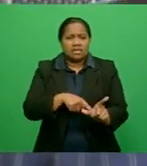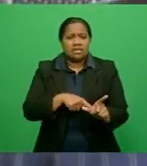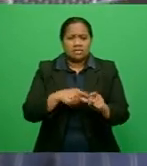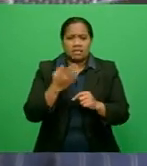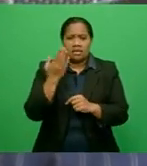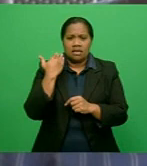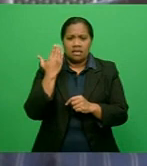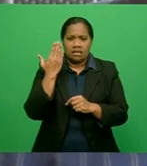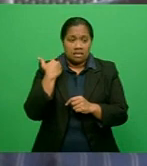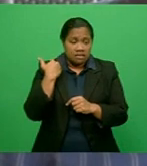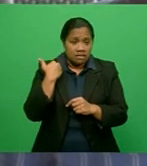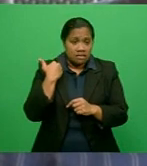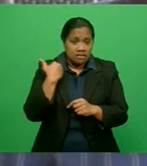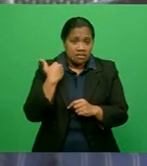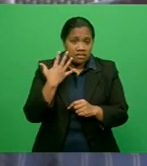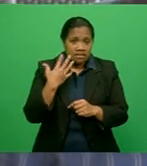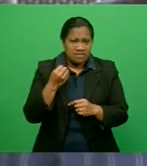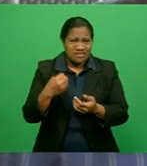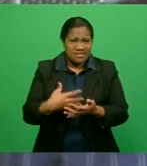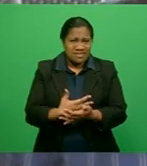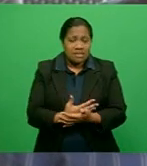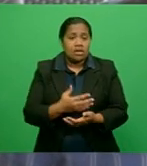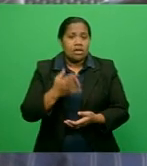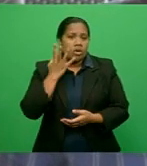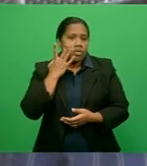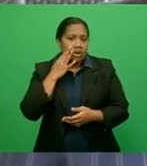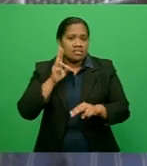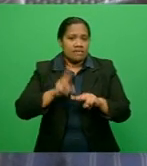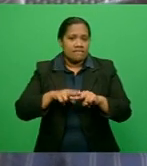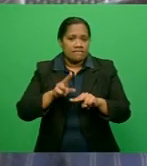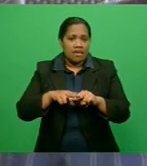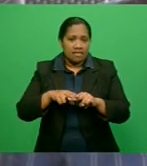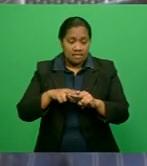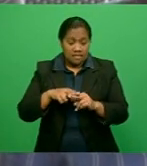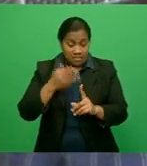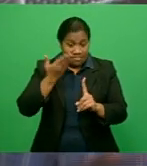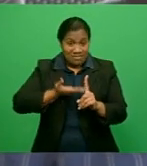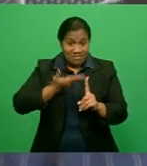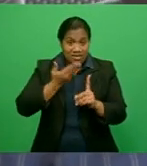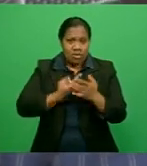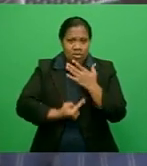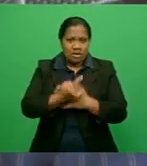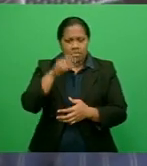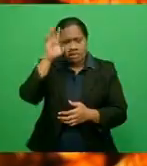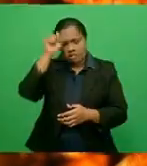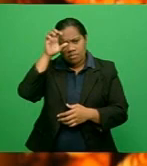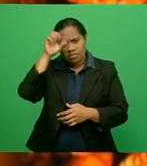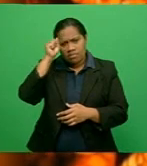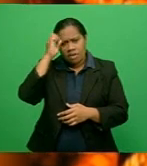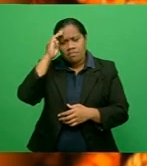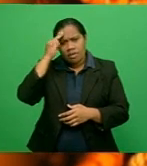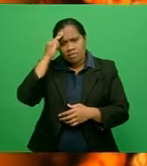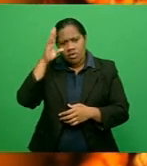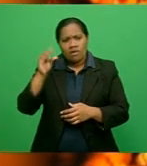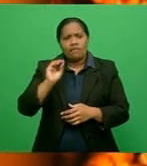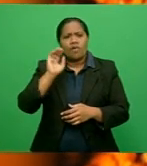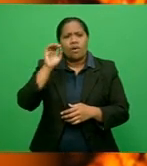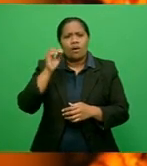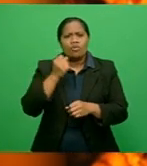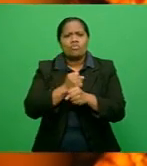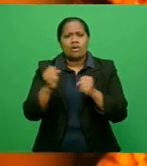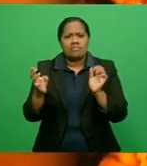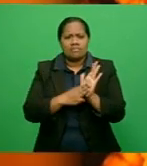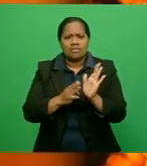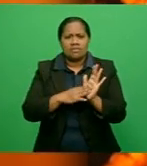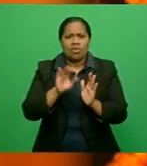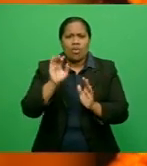a rare skin infection. That was when the father of three started recalling memories of his grandmother's home remedies.